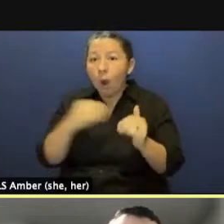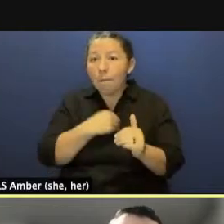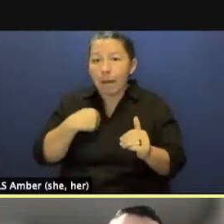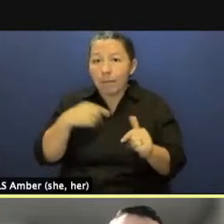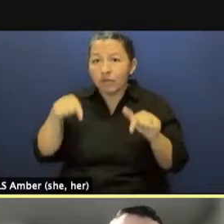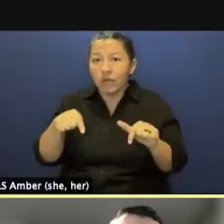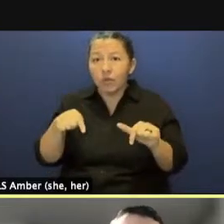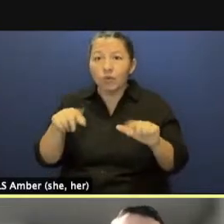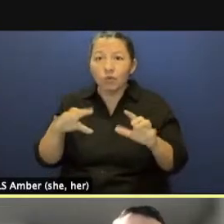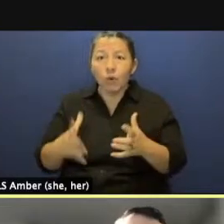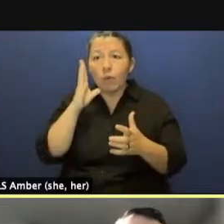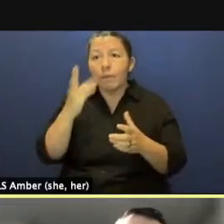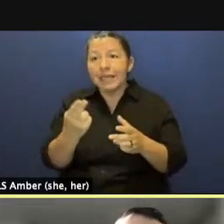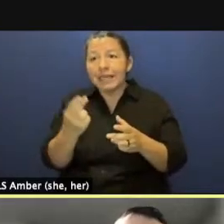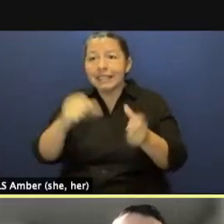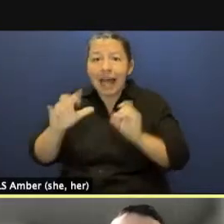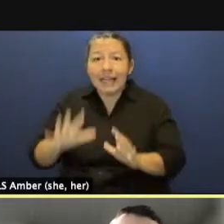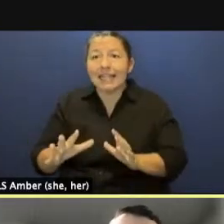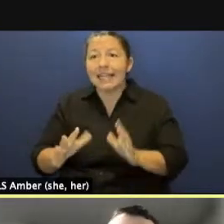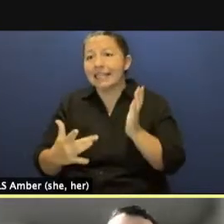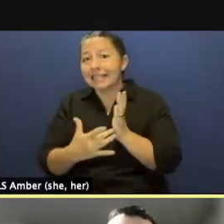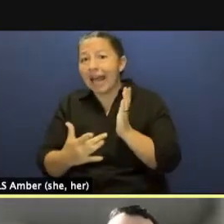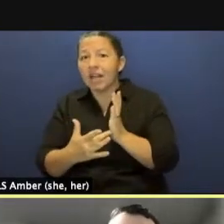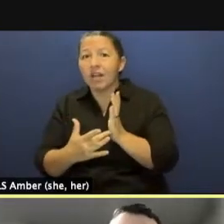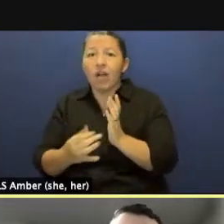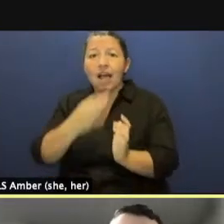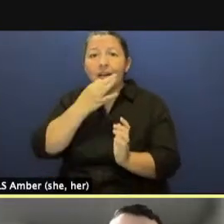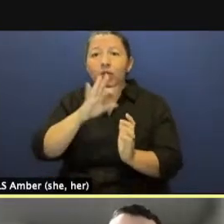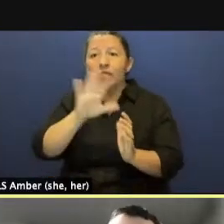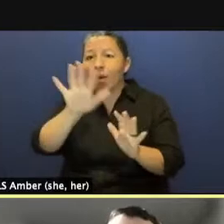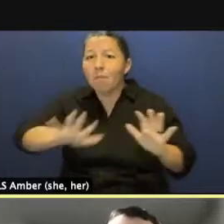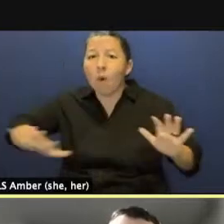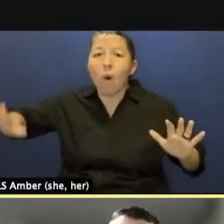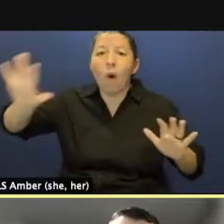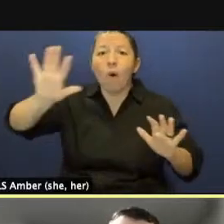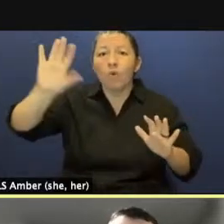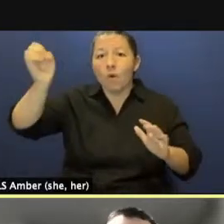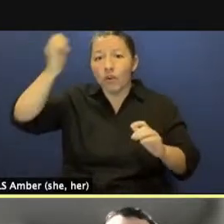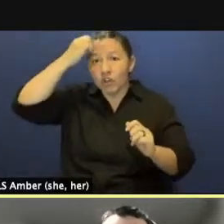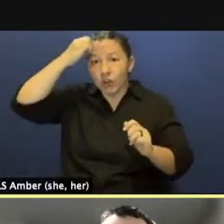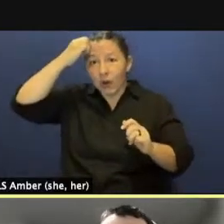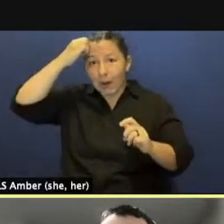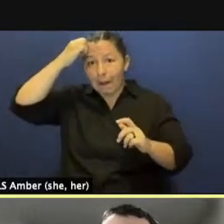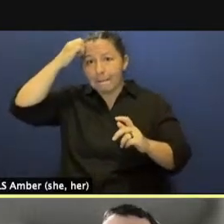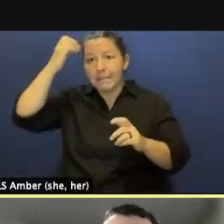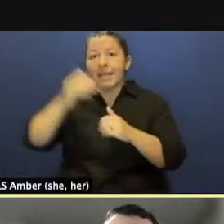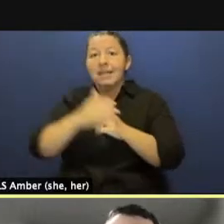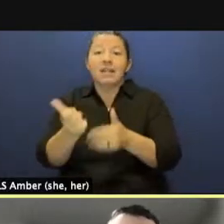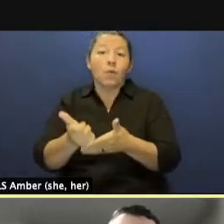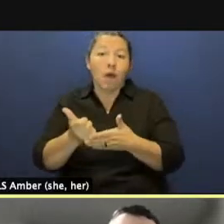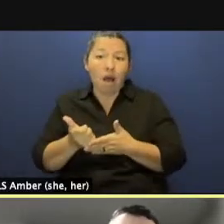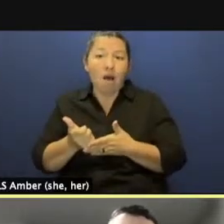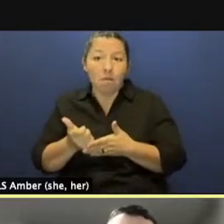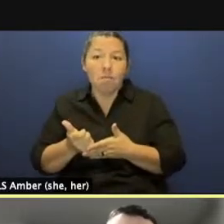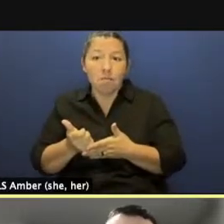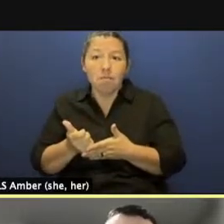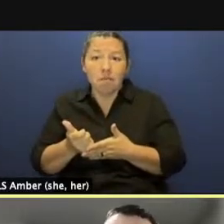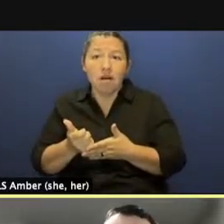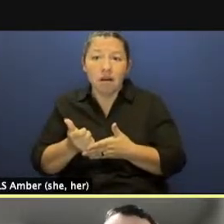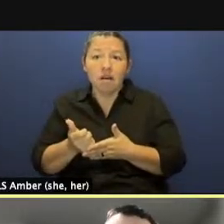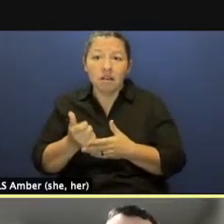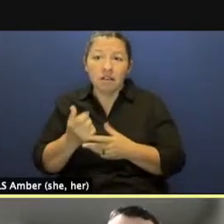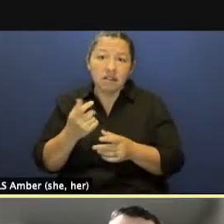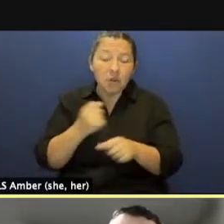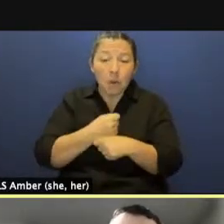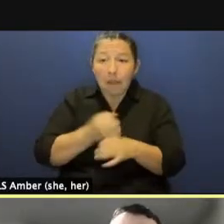experts from all Europe, and they will help us to define this new science objective across the whole chain. They will help us making